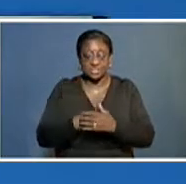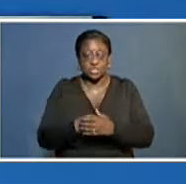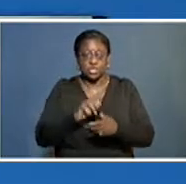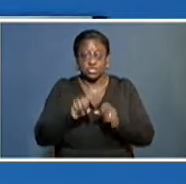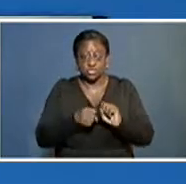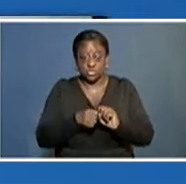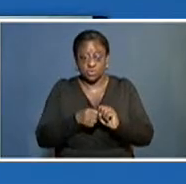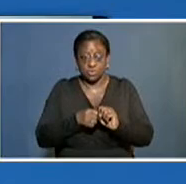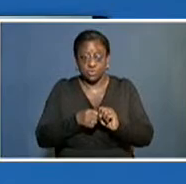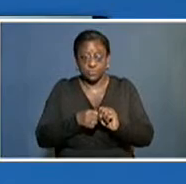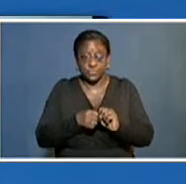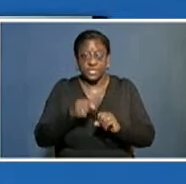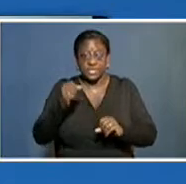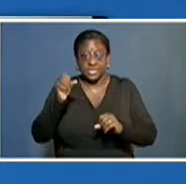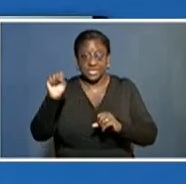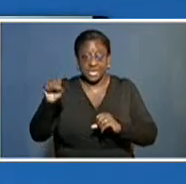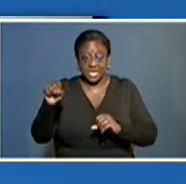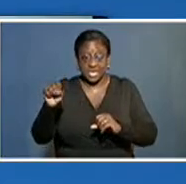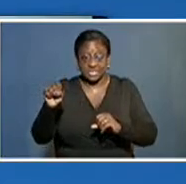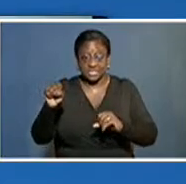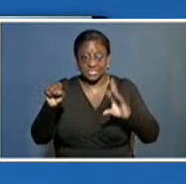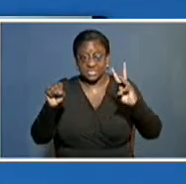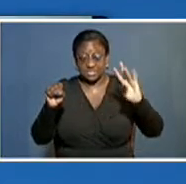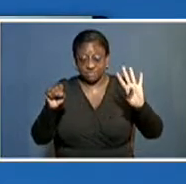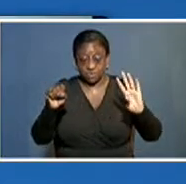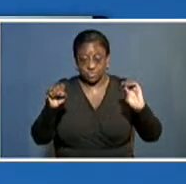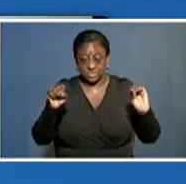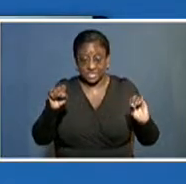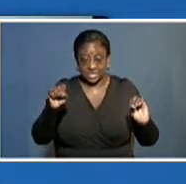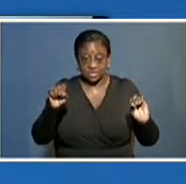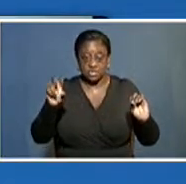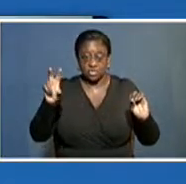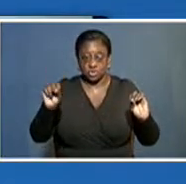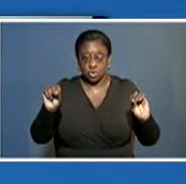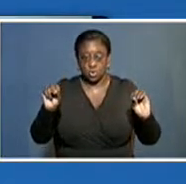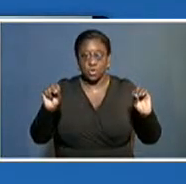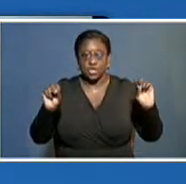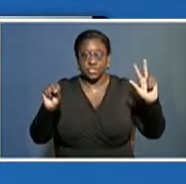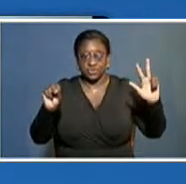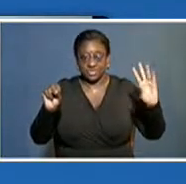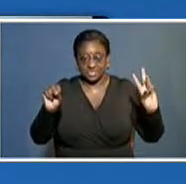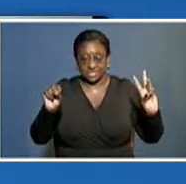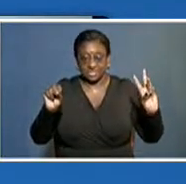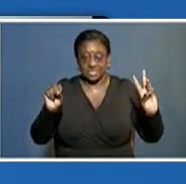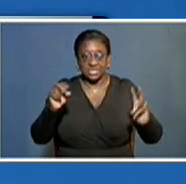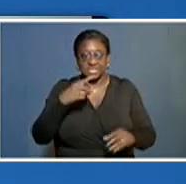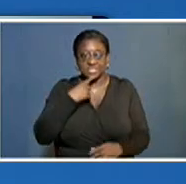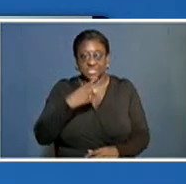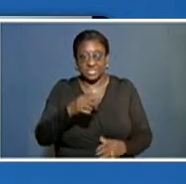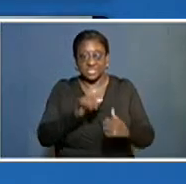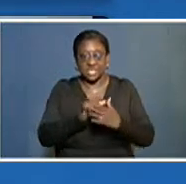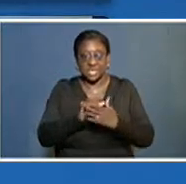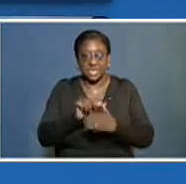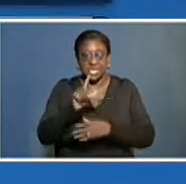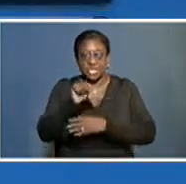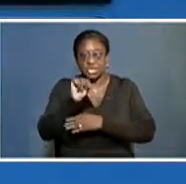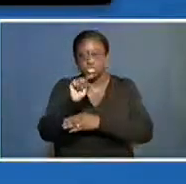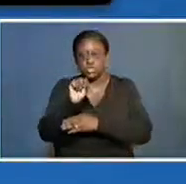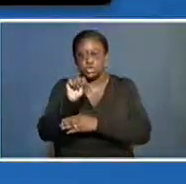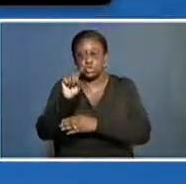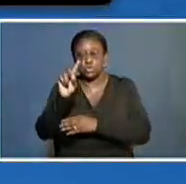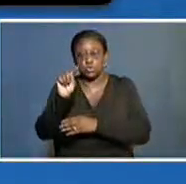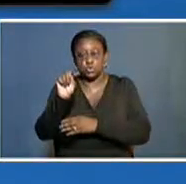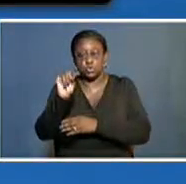ZNS Network website, yes pulled in 64%, the no's 36%. Crossing over to Twitter, and should